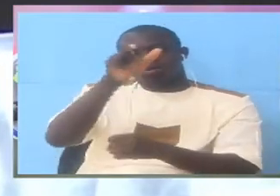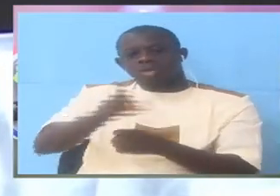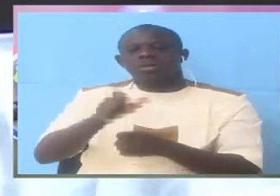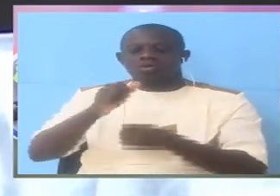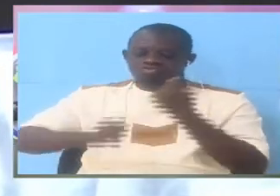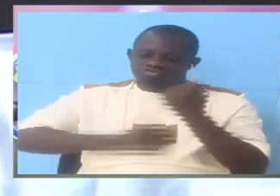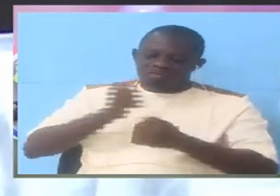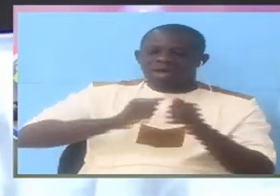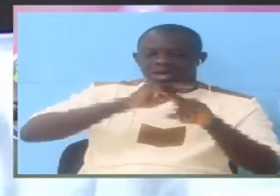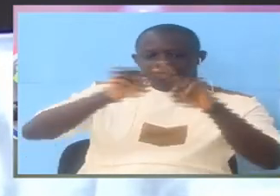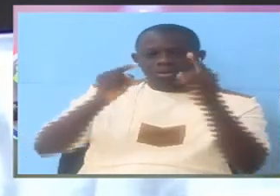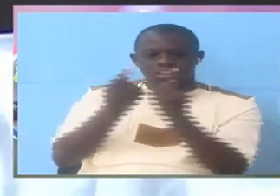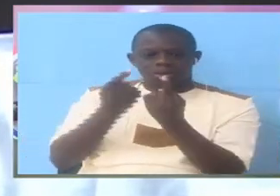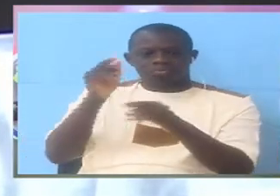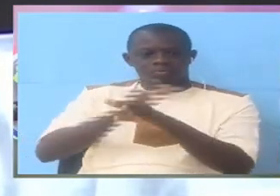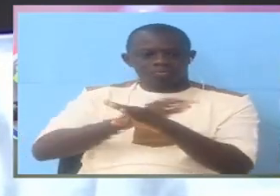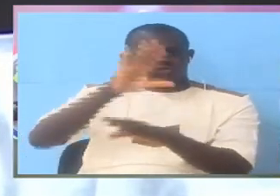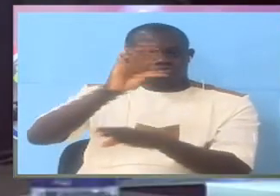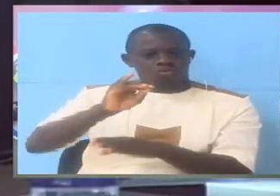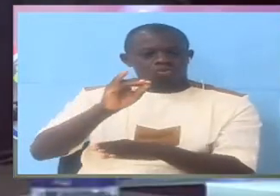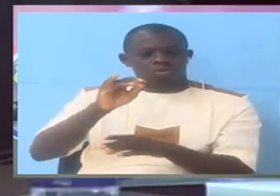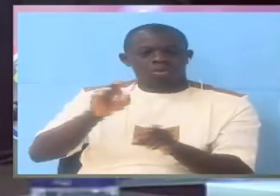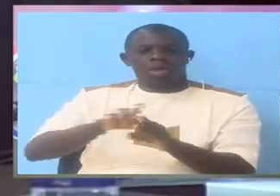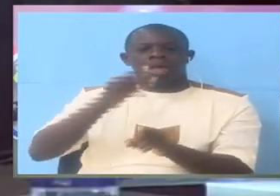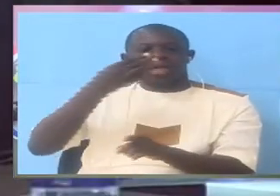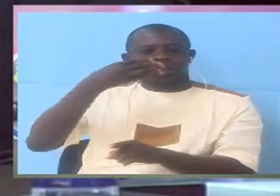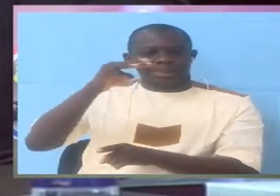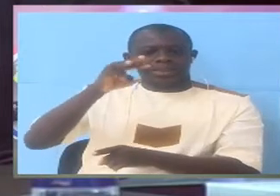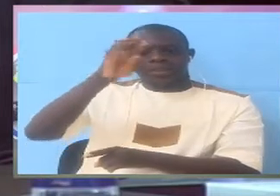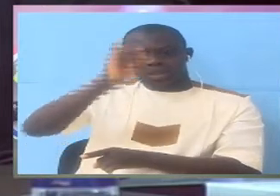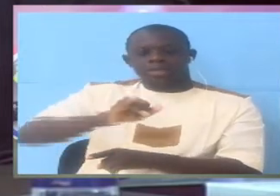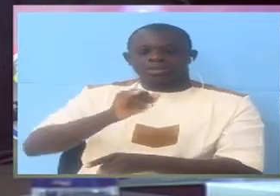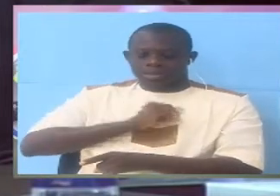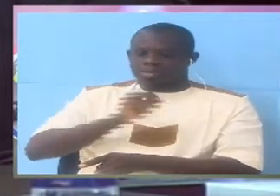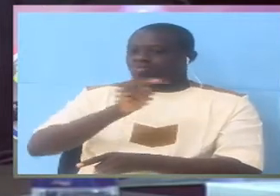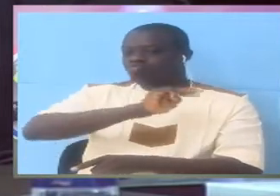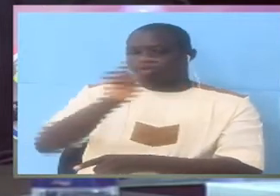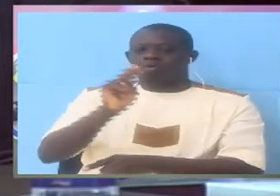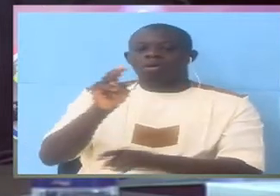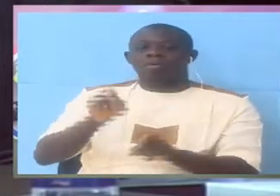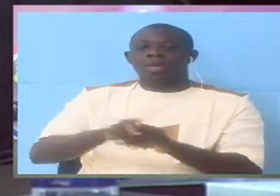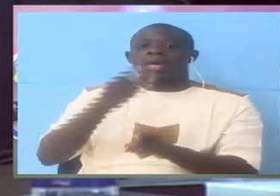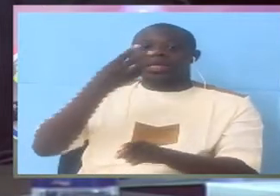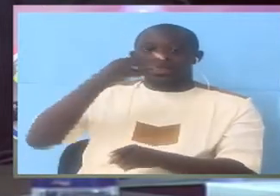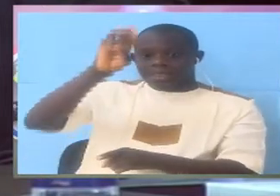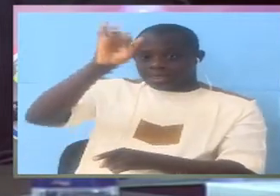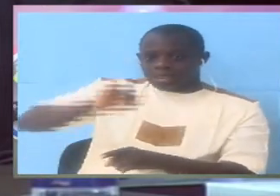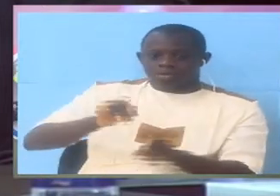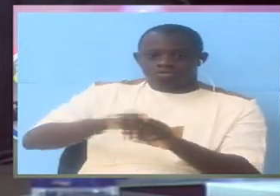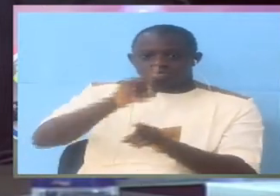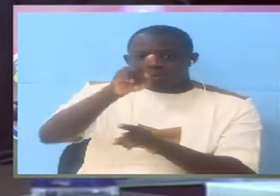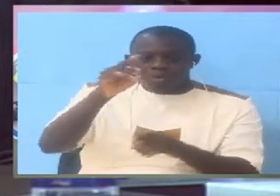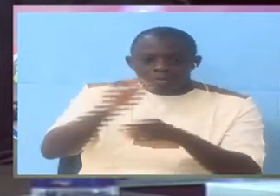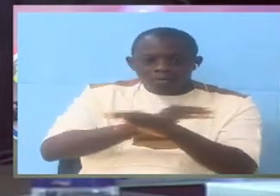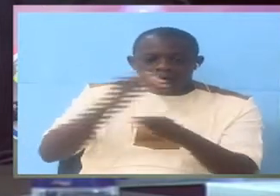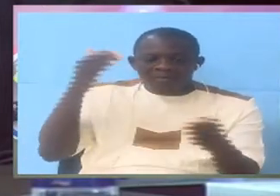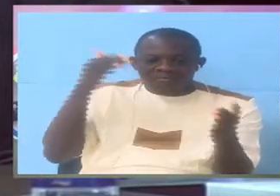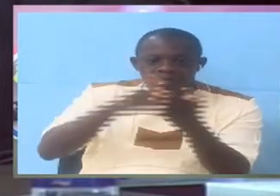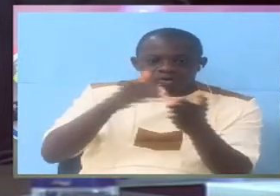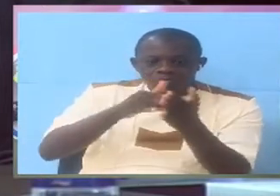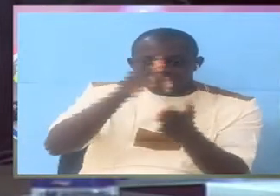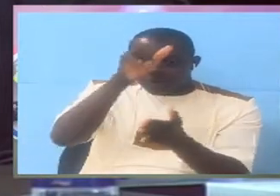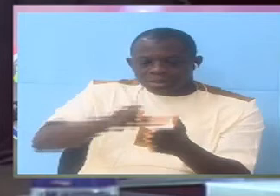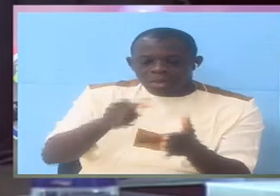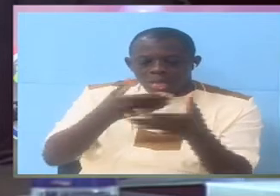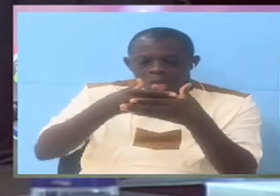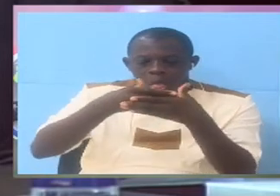No. During these 13 years, have you ever forced somebody's disappearance?